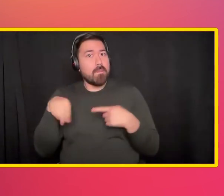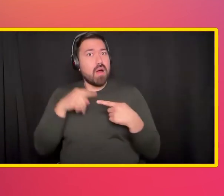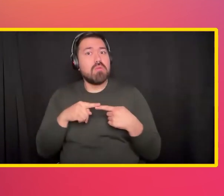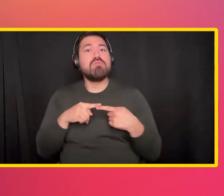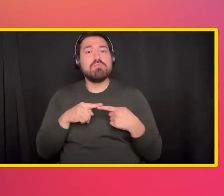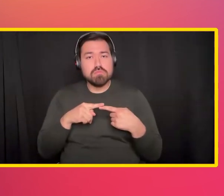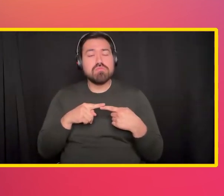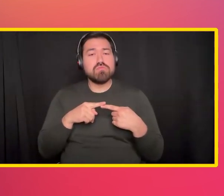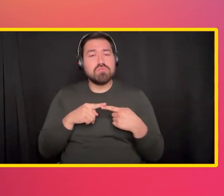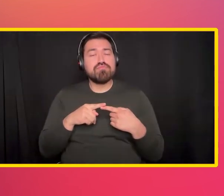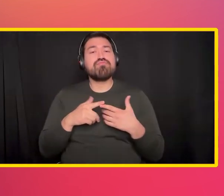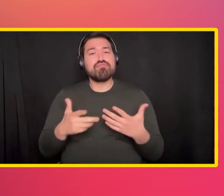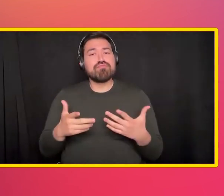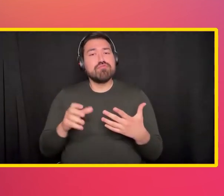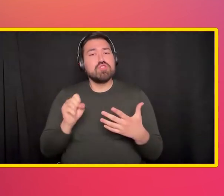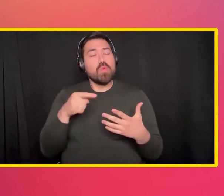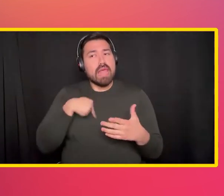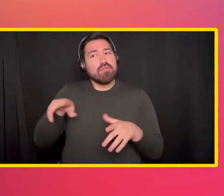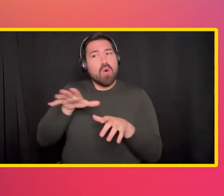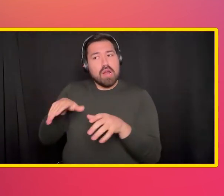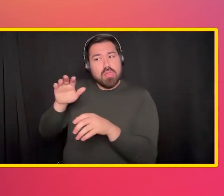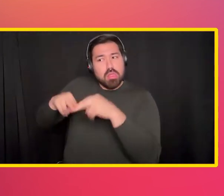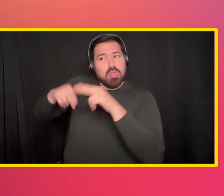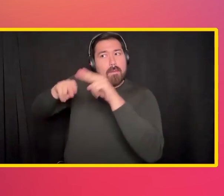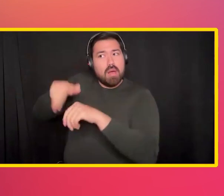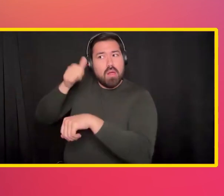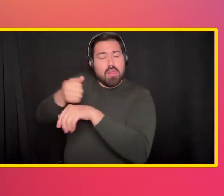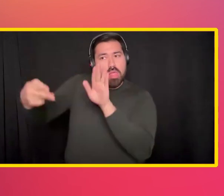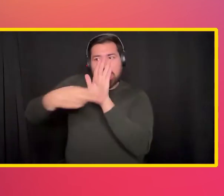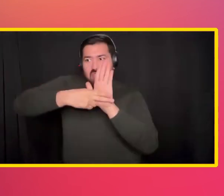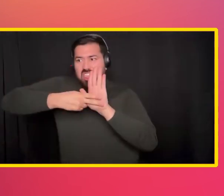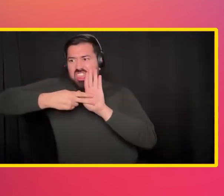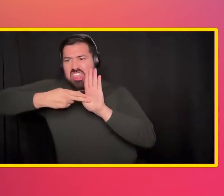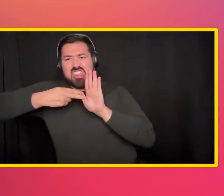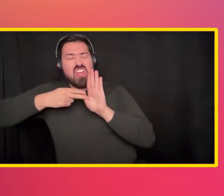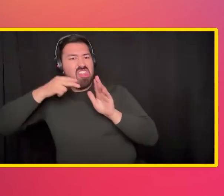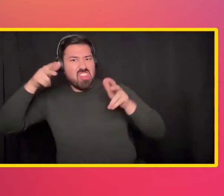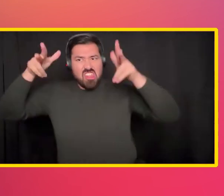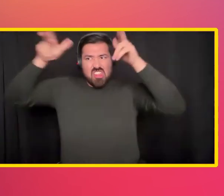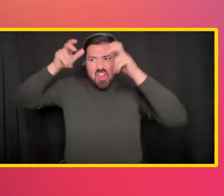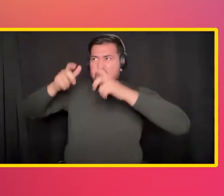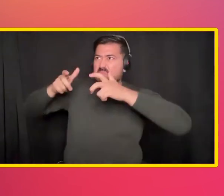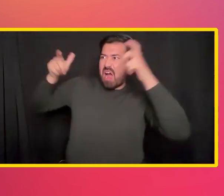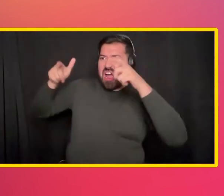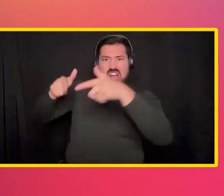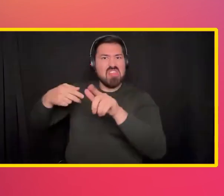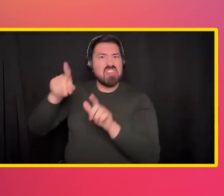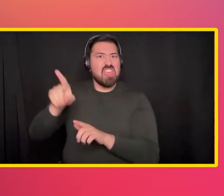Um, and so they've done the work to make this big bad evil thing